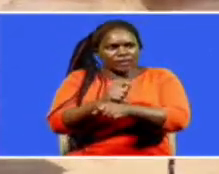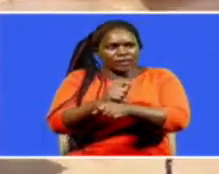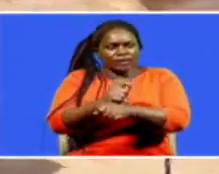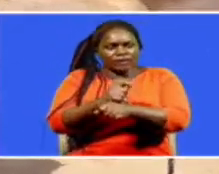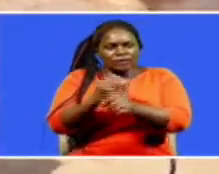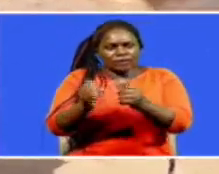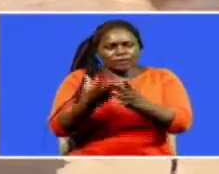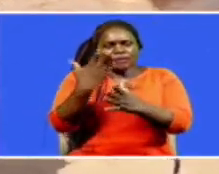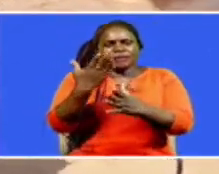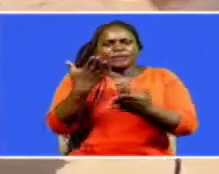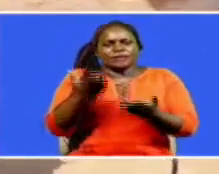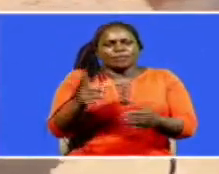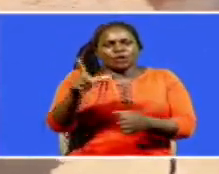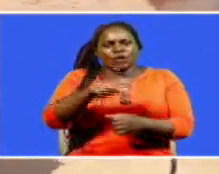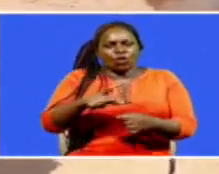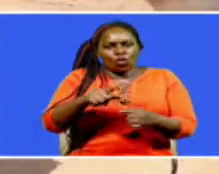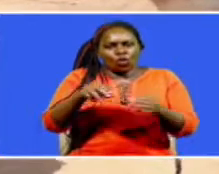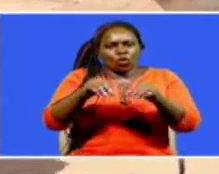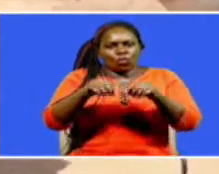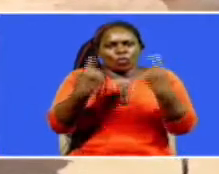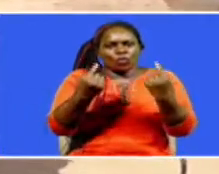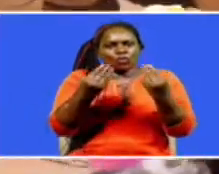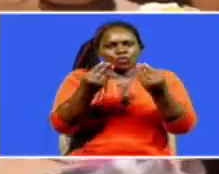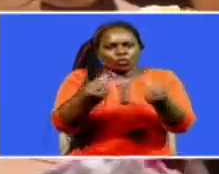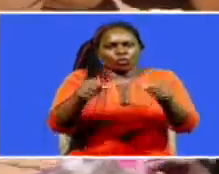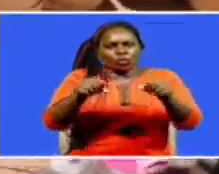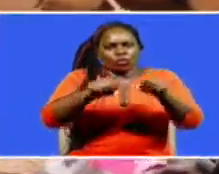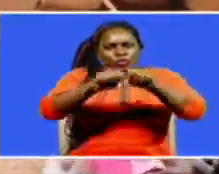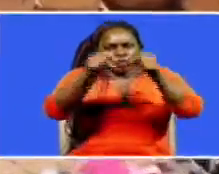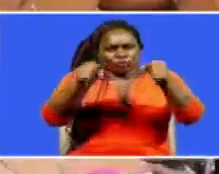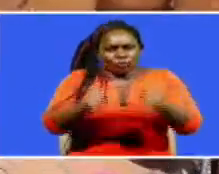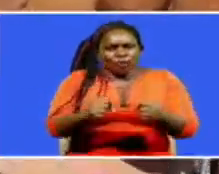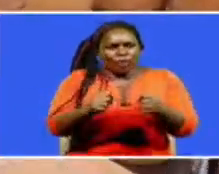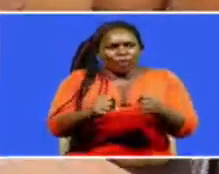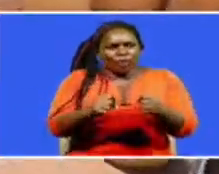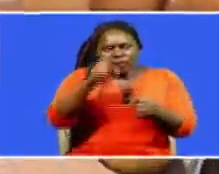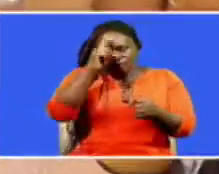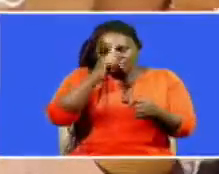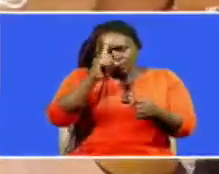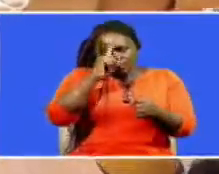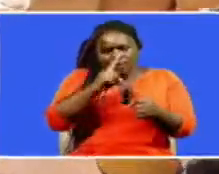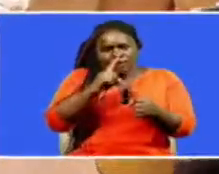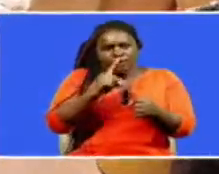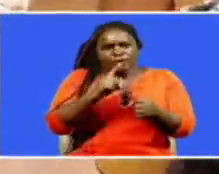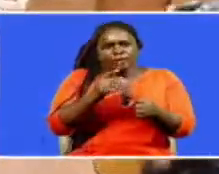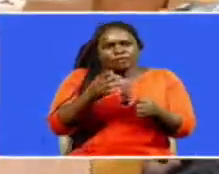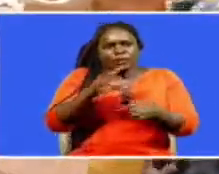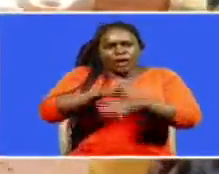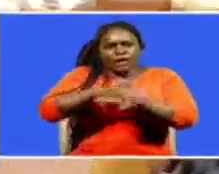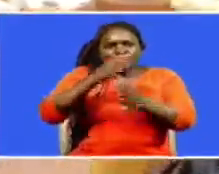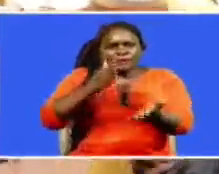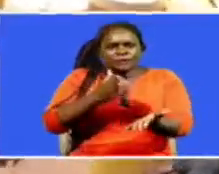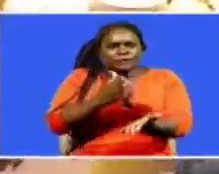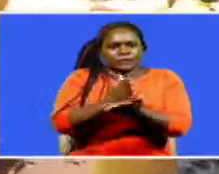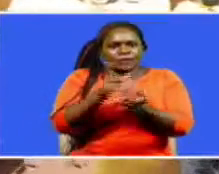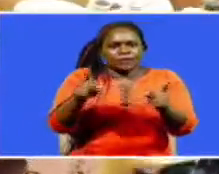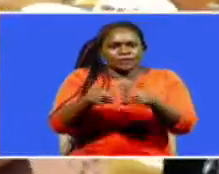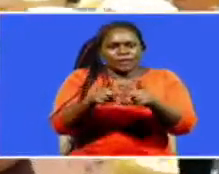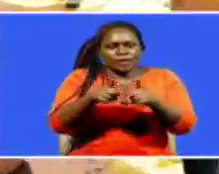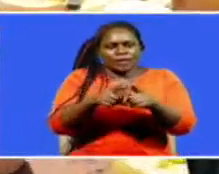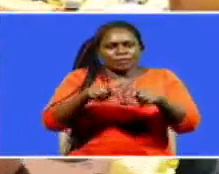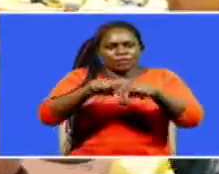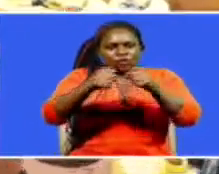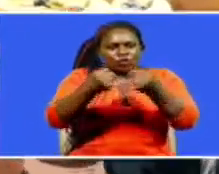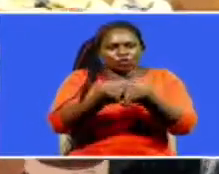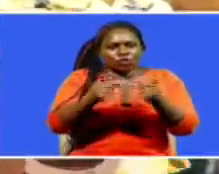developments, the misuse of local dispute resolution mechanisms poses a serious threat to the search for justice and reverse the social